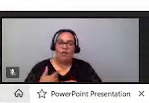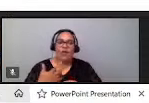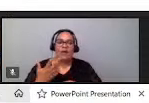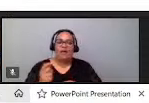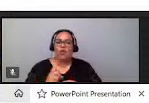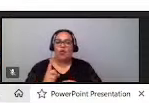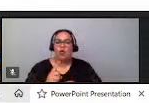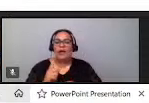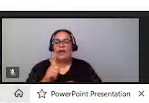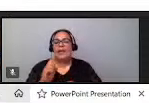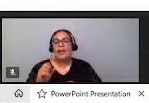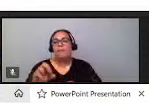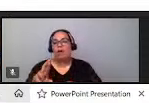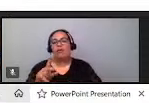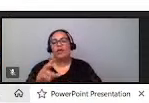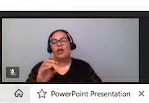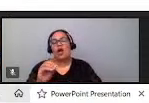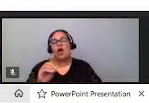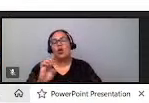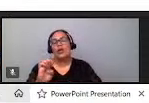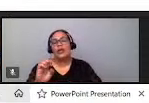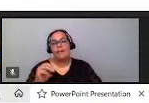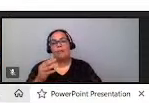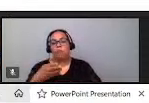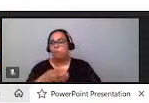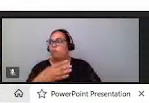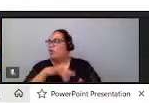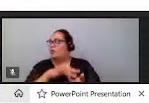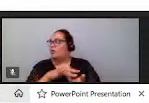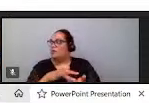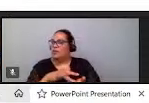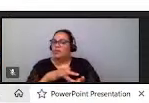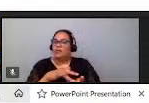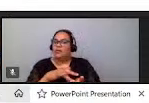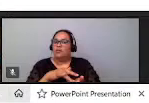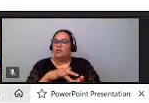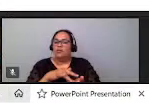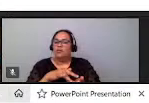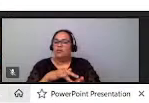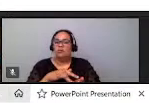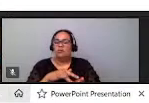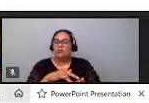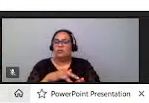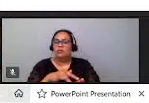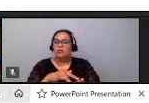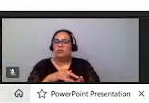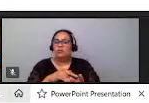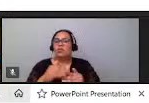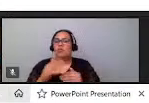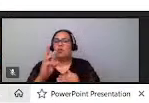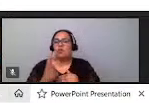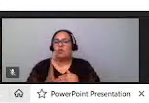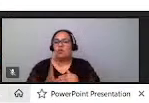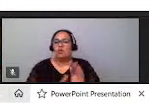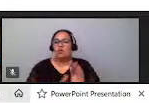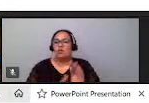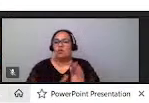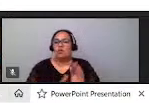have liba which is OEM on site and we currently busy to to to get more